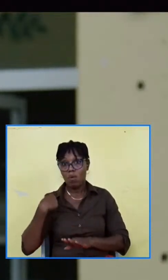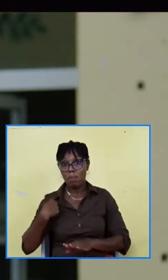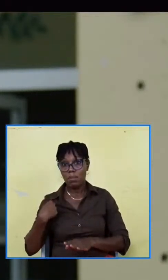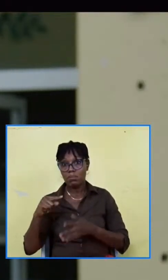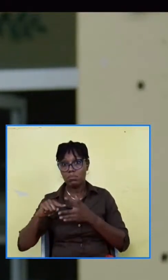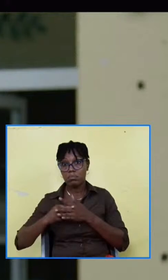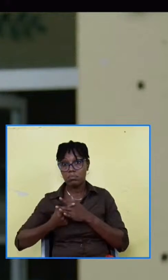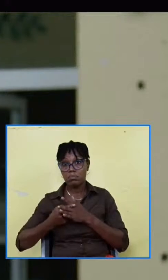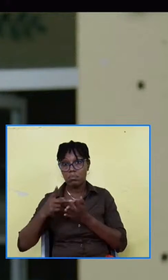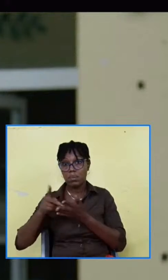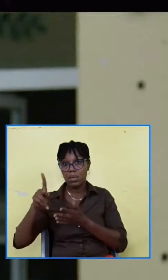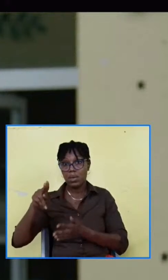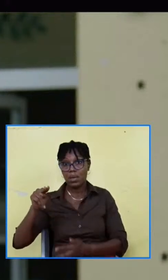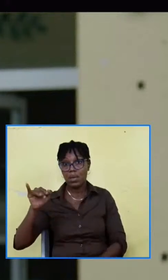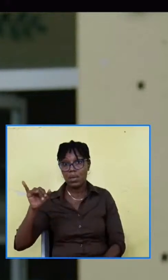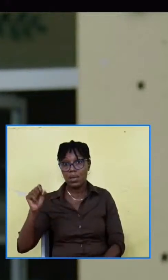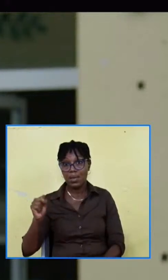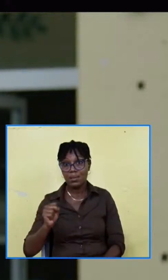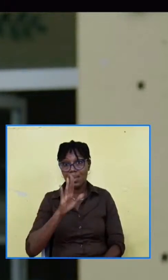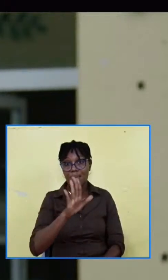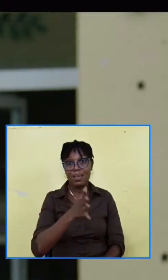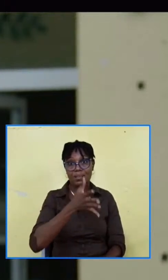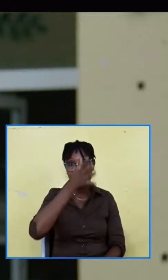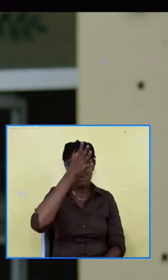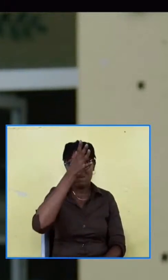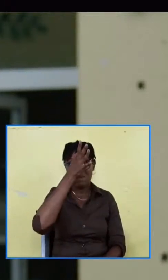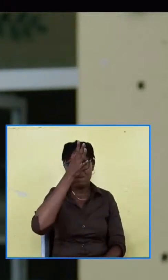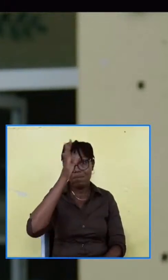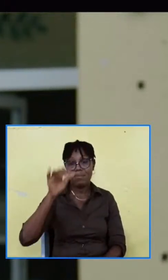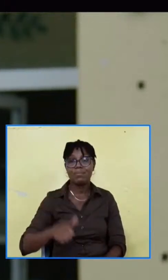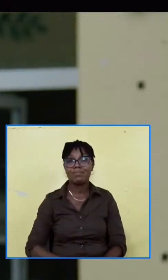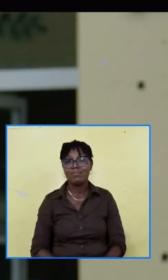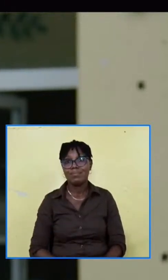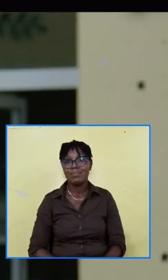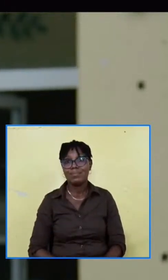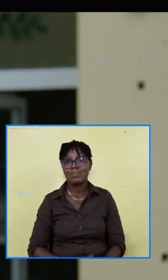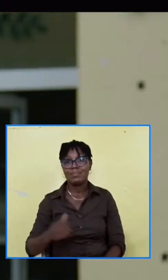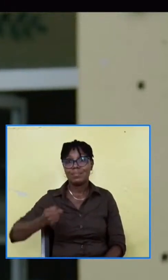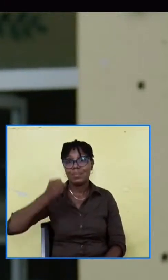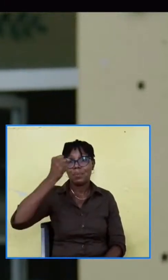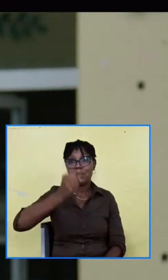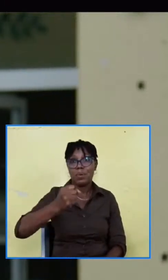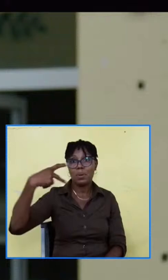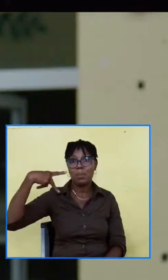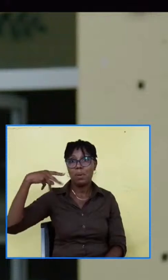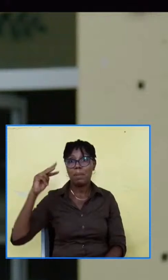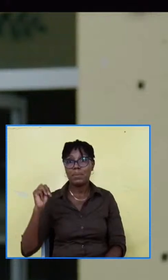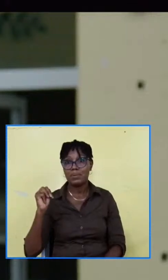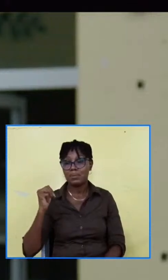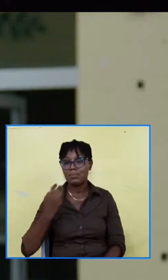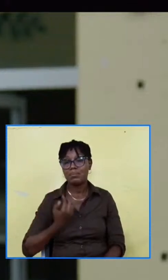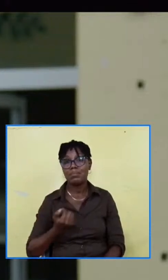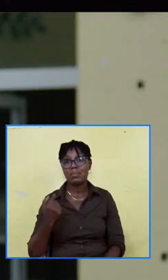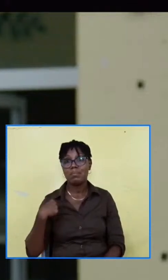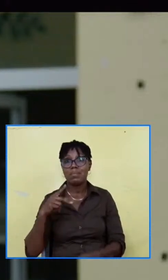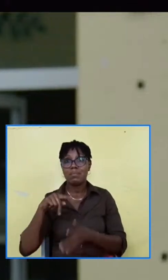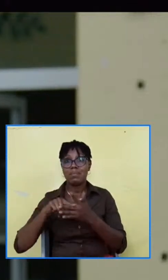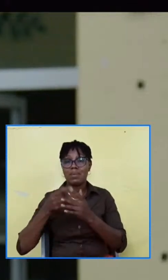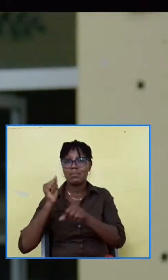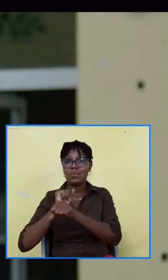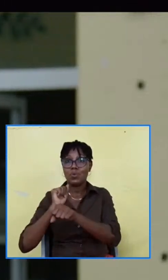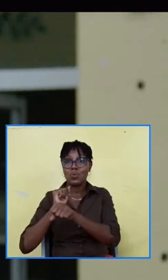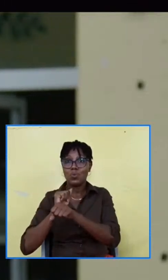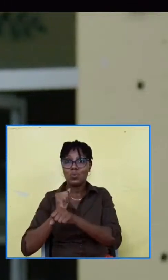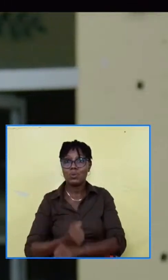national insurance the week after his father became Prime Minister. I started work the